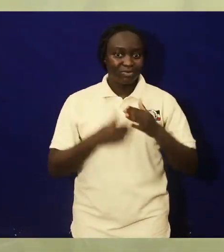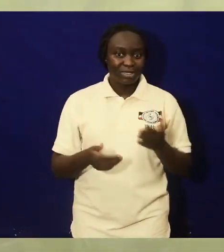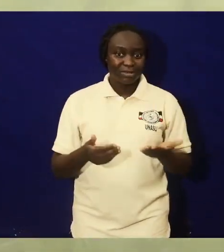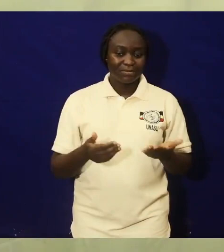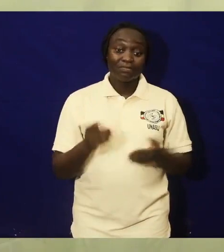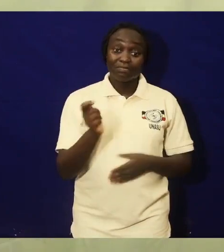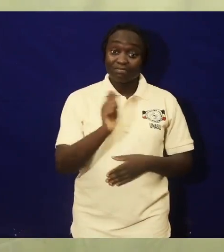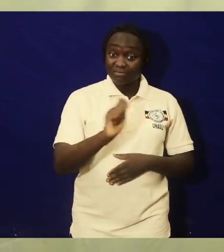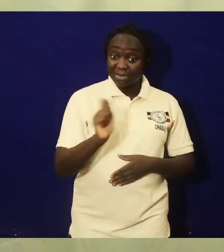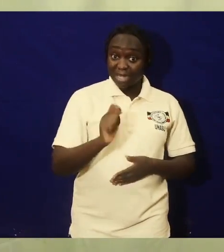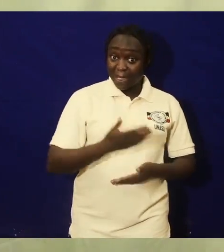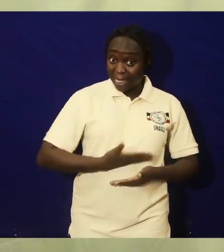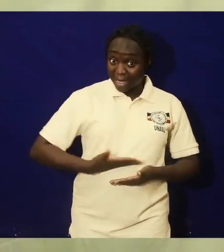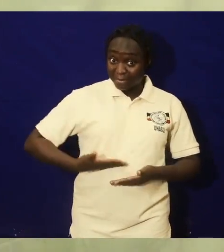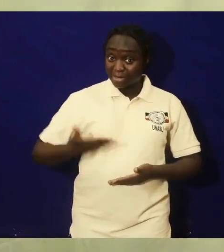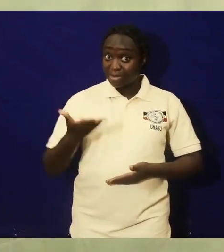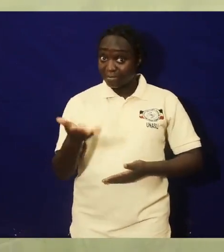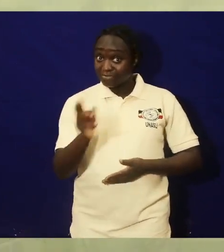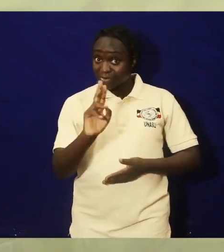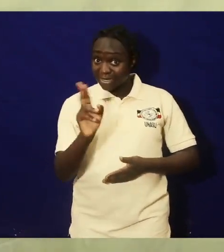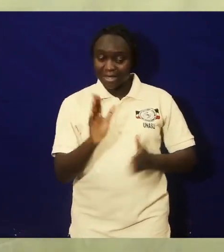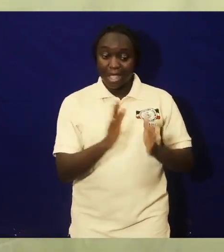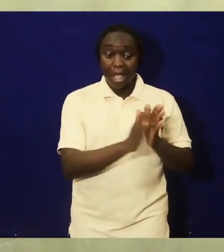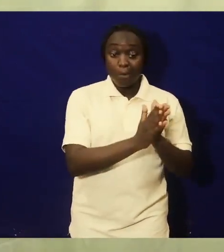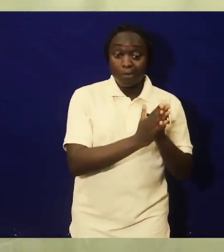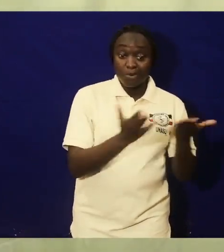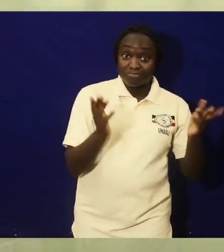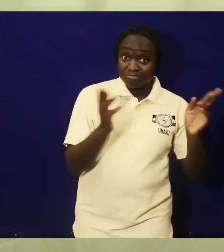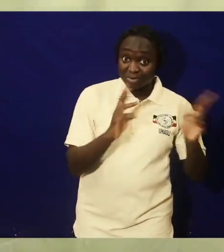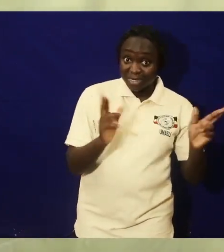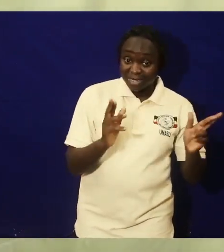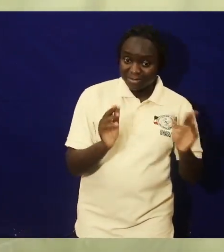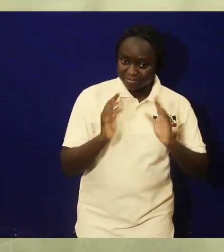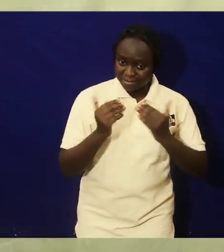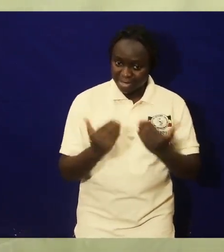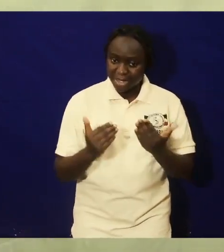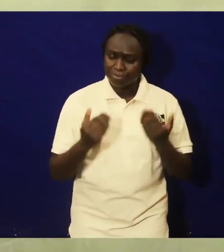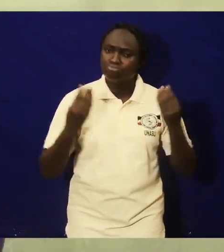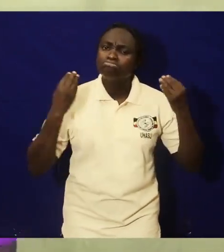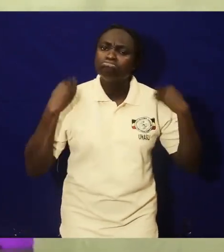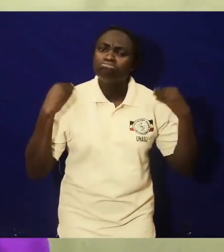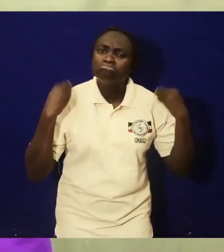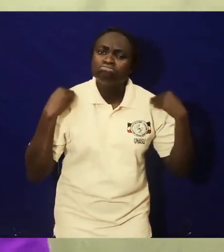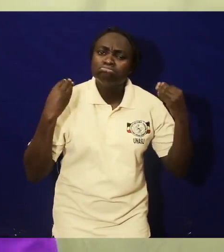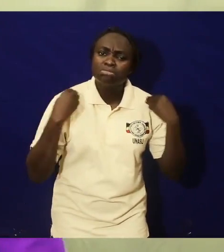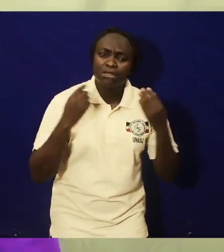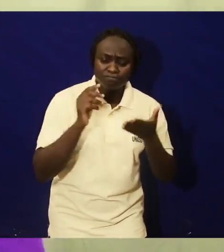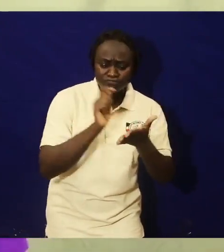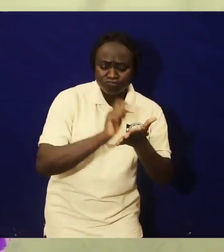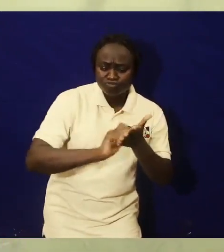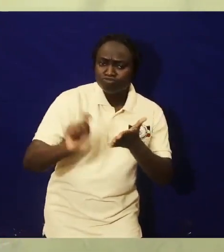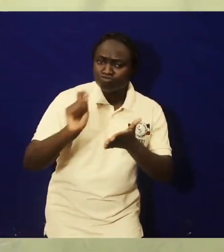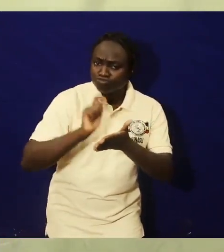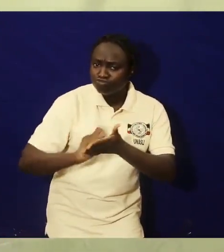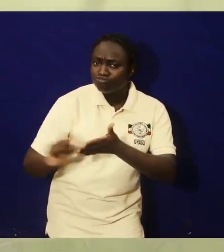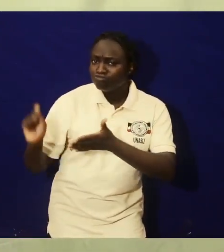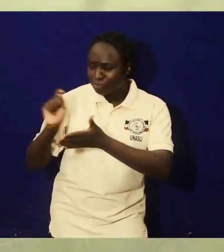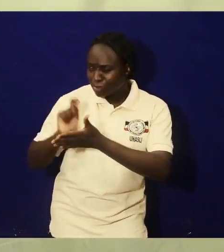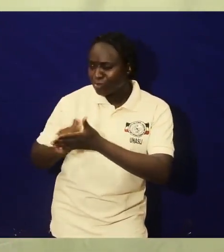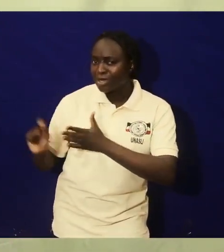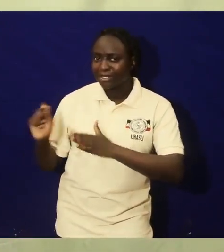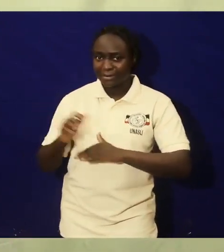your pencil and get your book because we are going to practice writing.